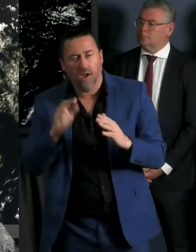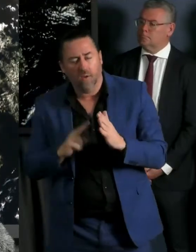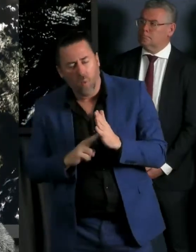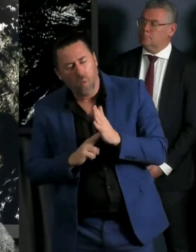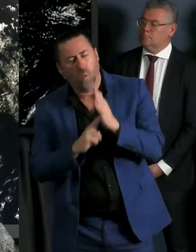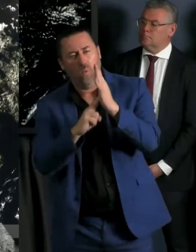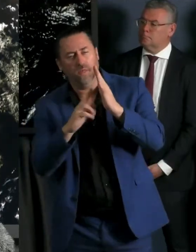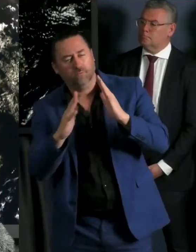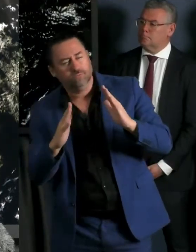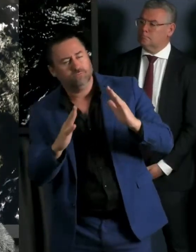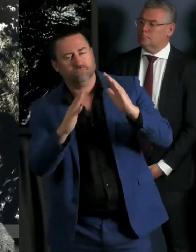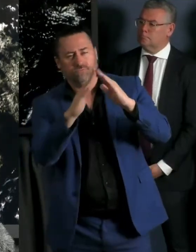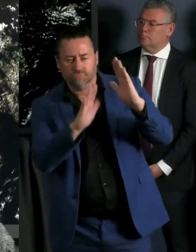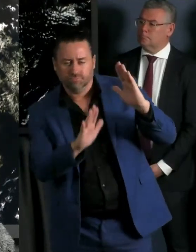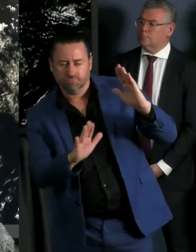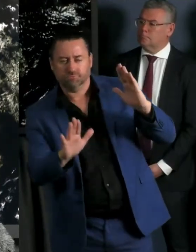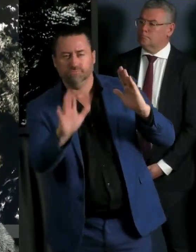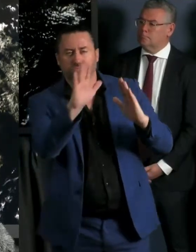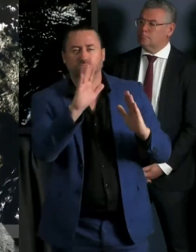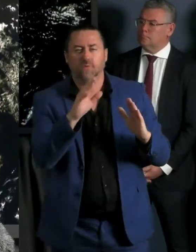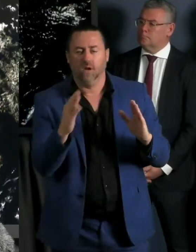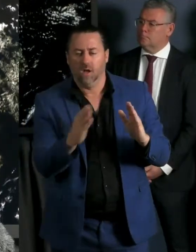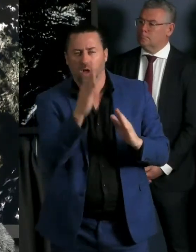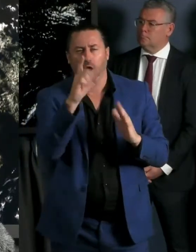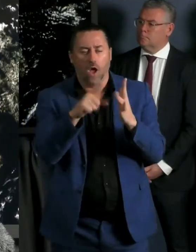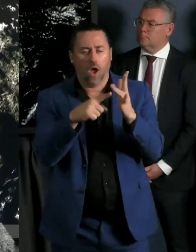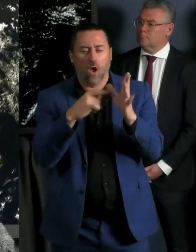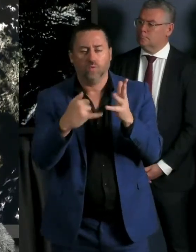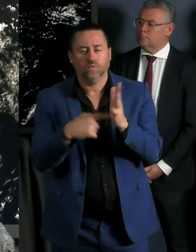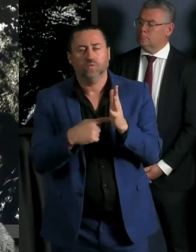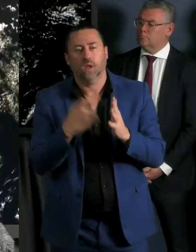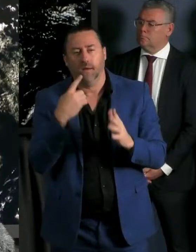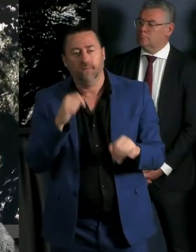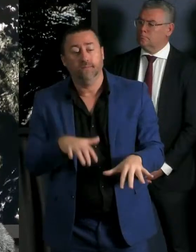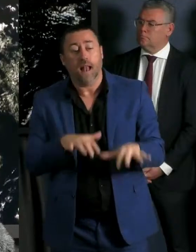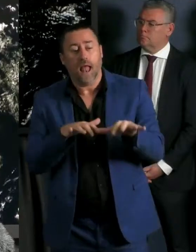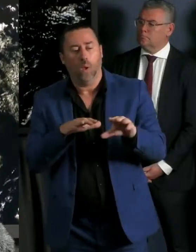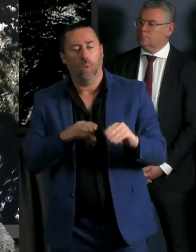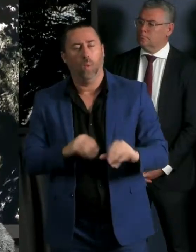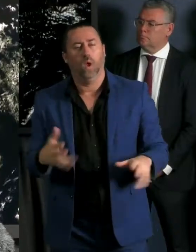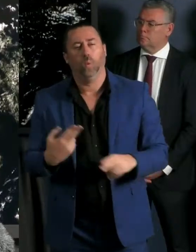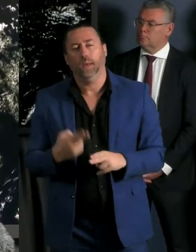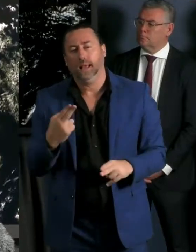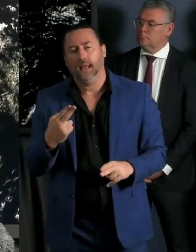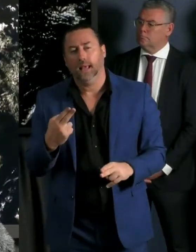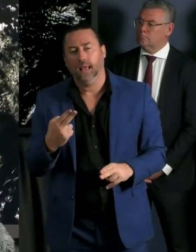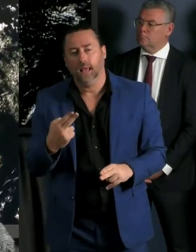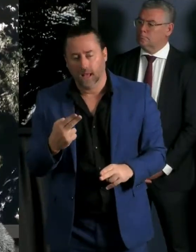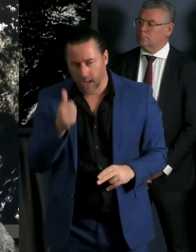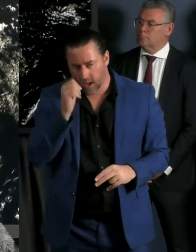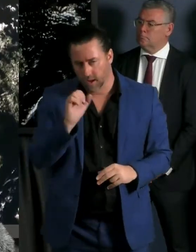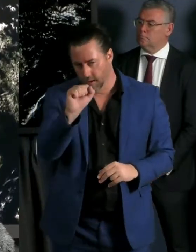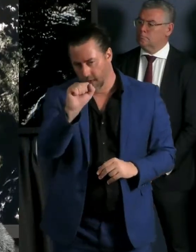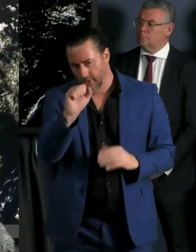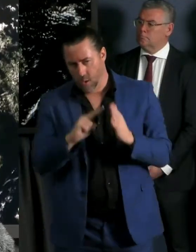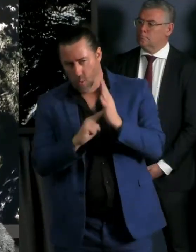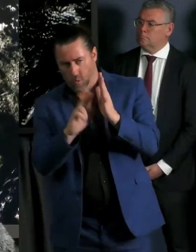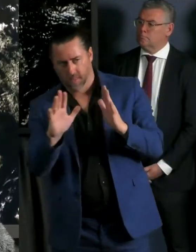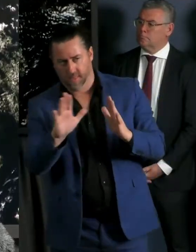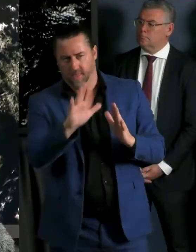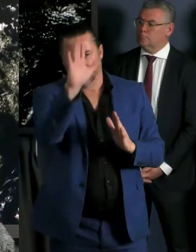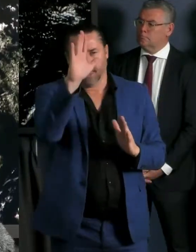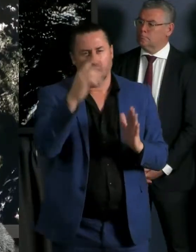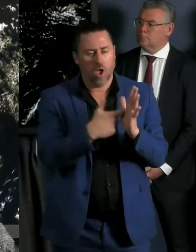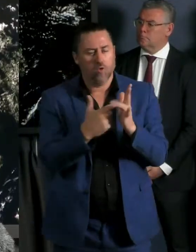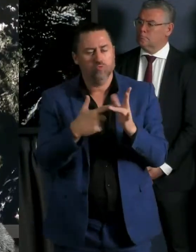that in most of the coastal areas we see short-term flooding, and we do know that the water recedes fairly quickly off those